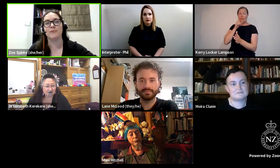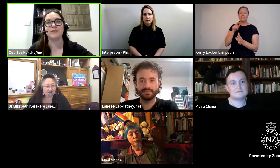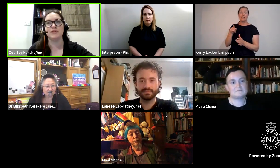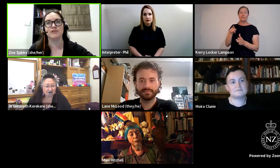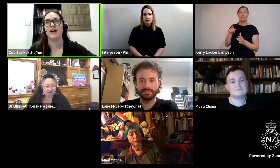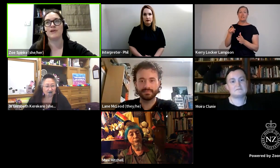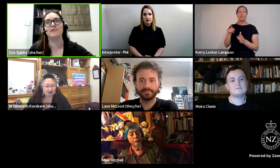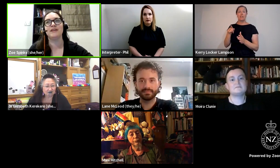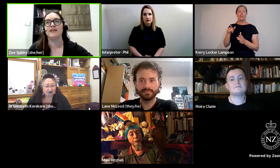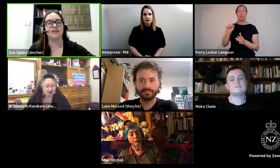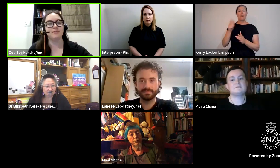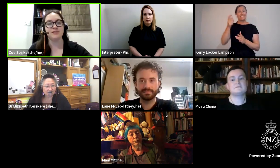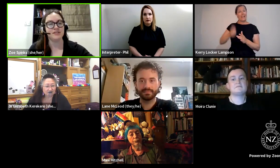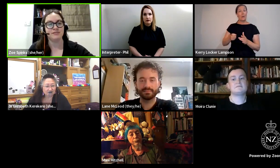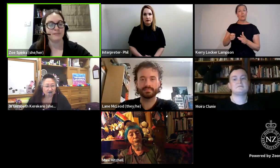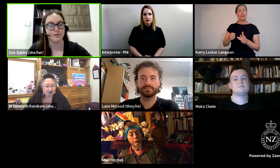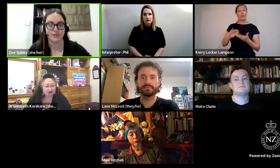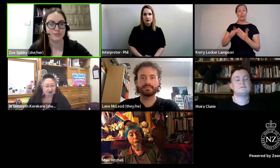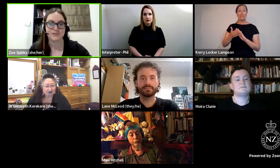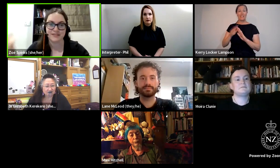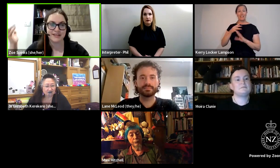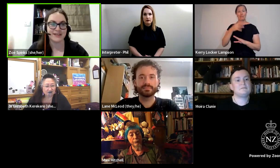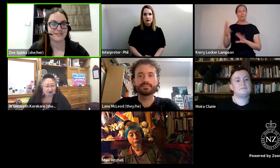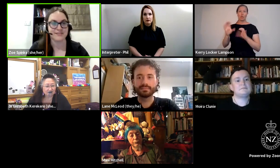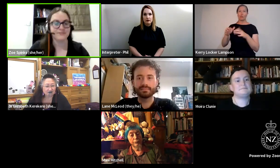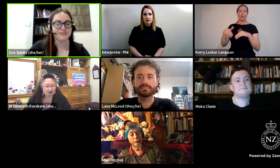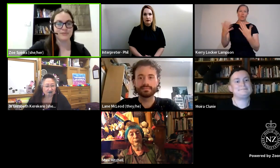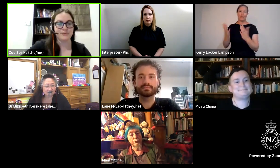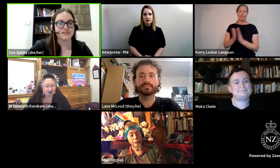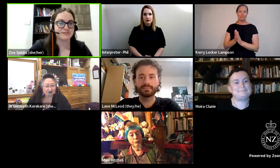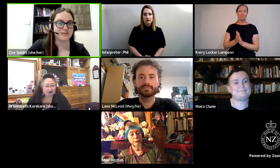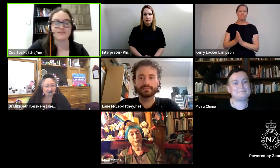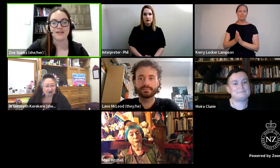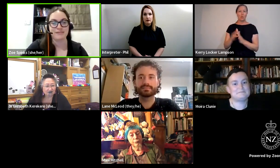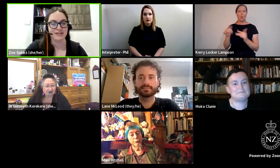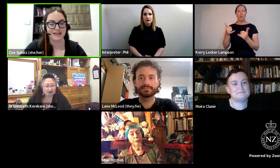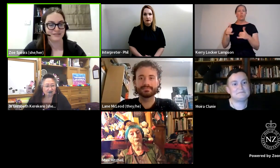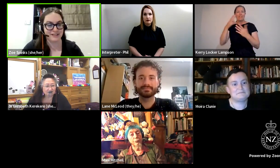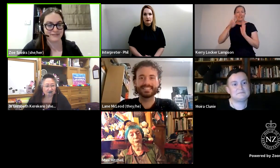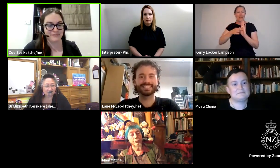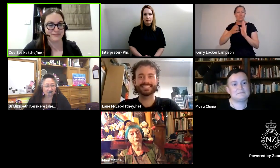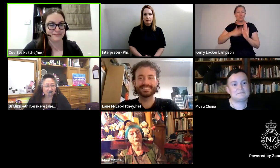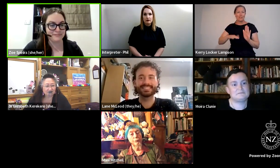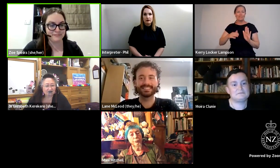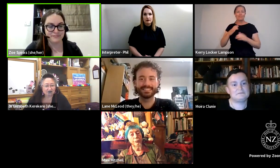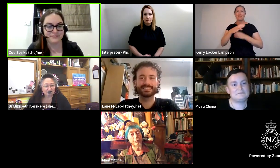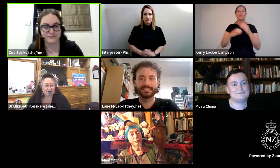local, your town community rainbow group or something like that, you know, or just whatever name you like, really.